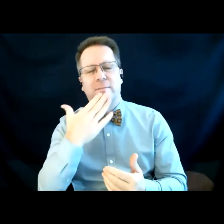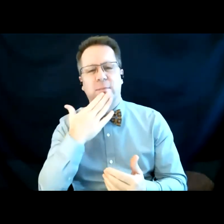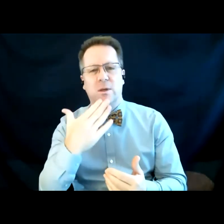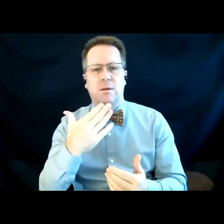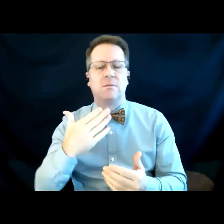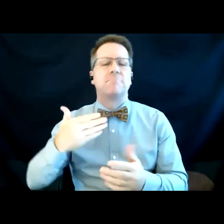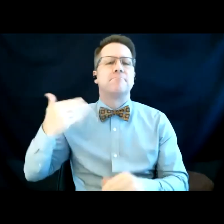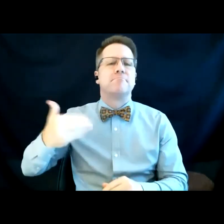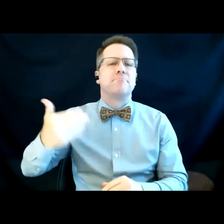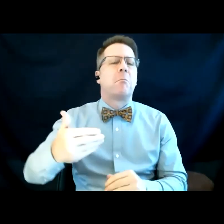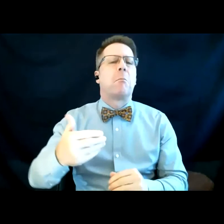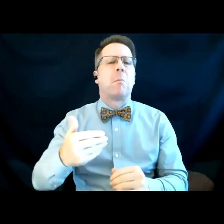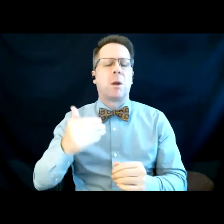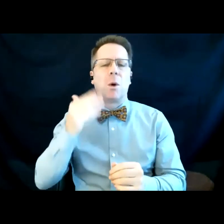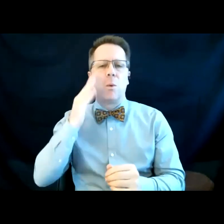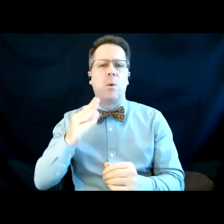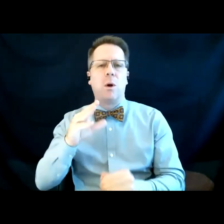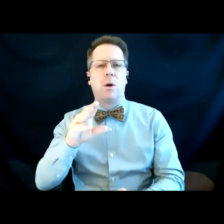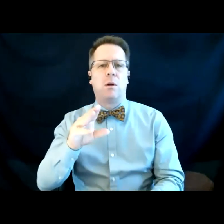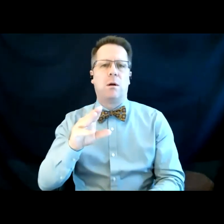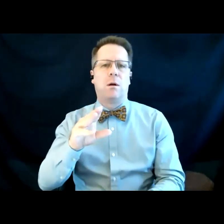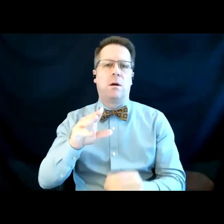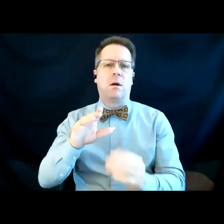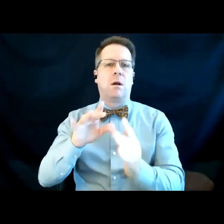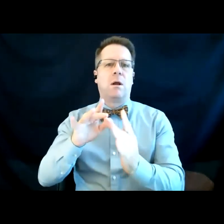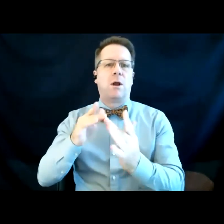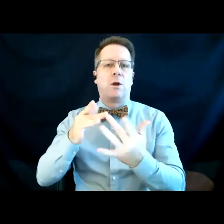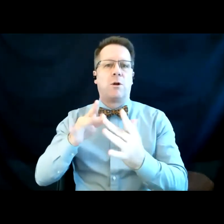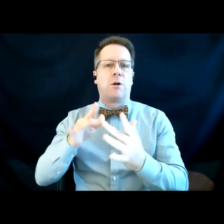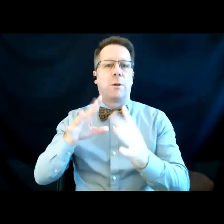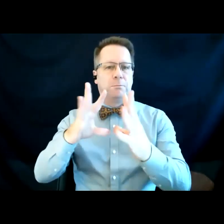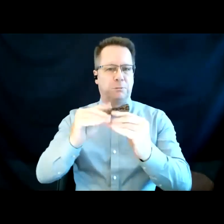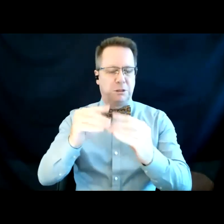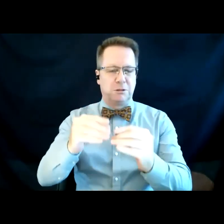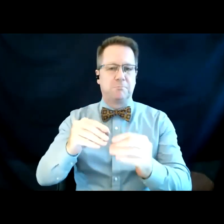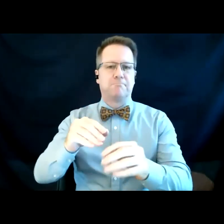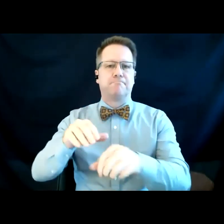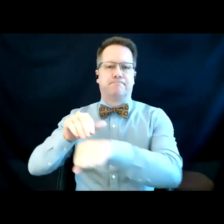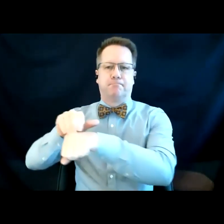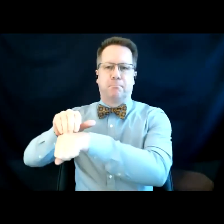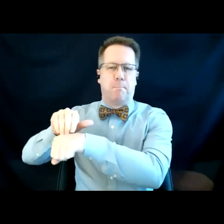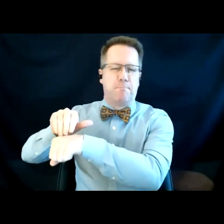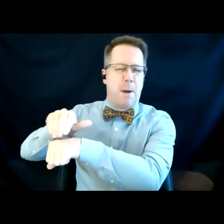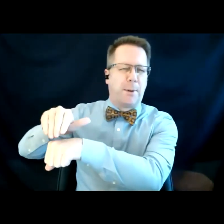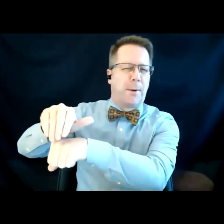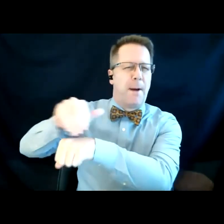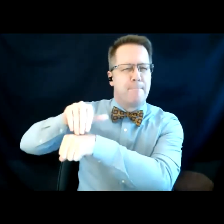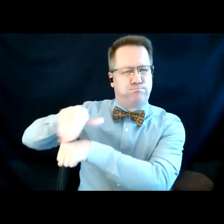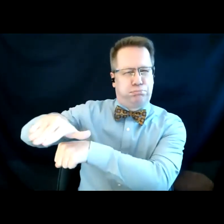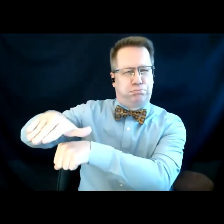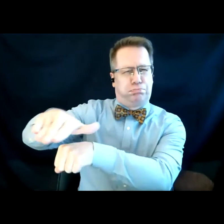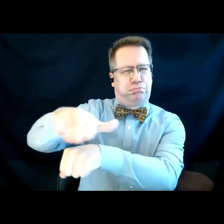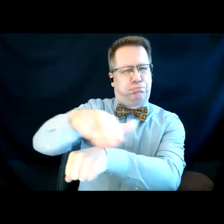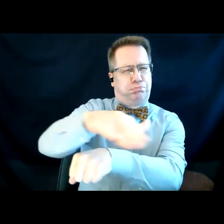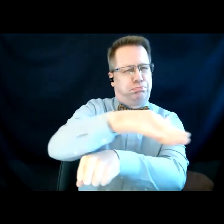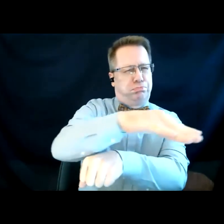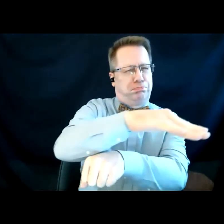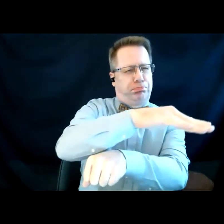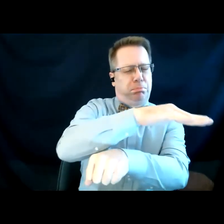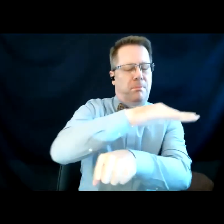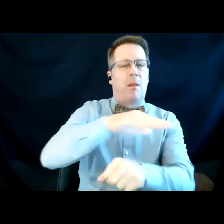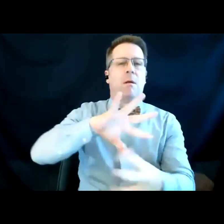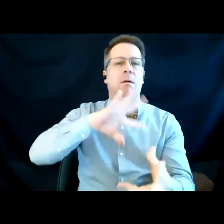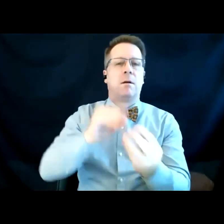webinars during these COVID stay-at-home times to our full list of 4 million ACLU members.